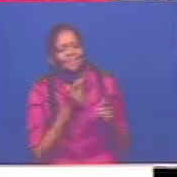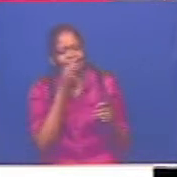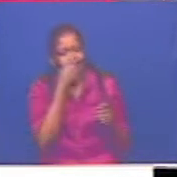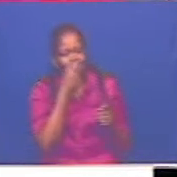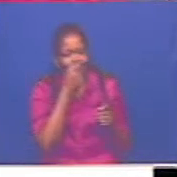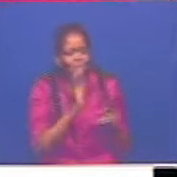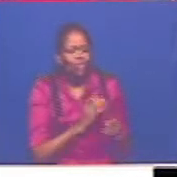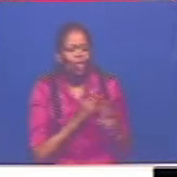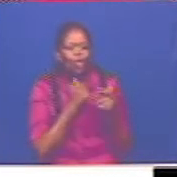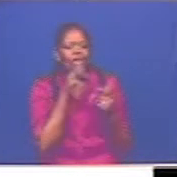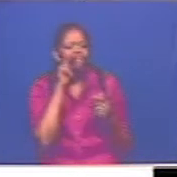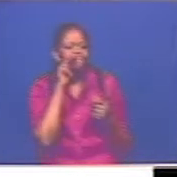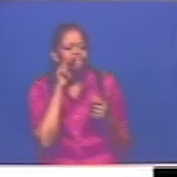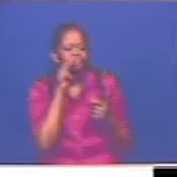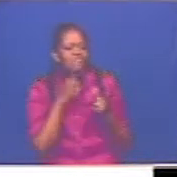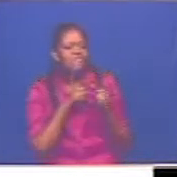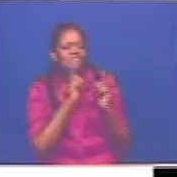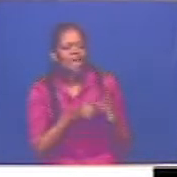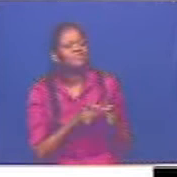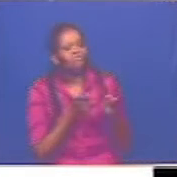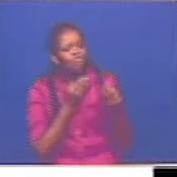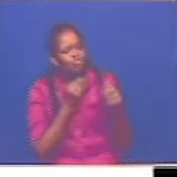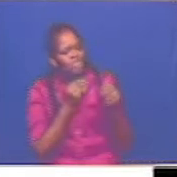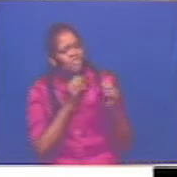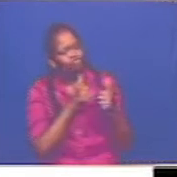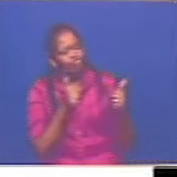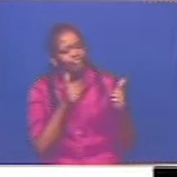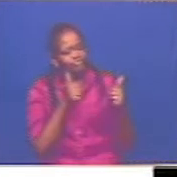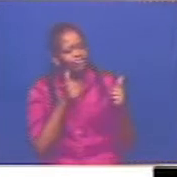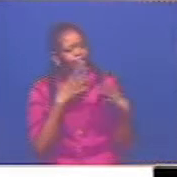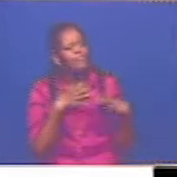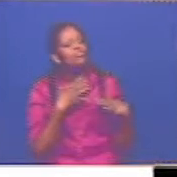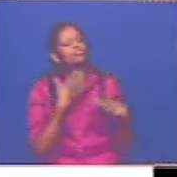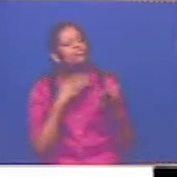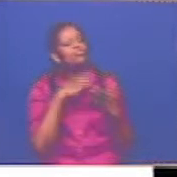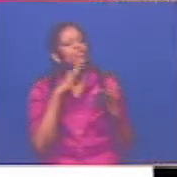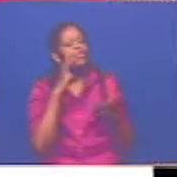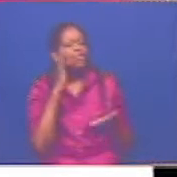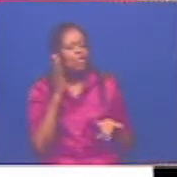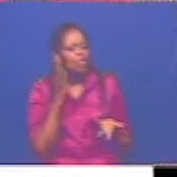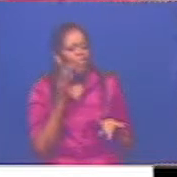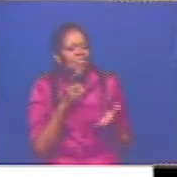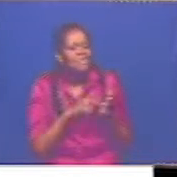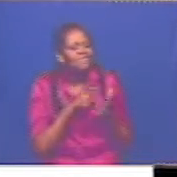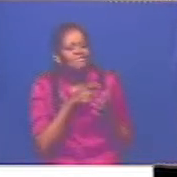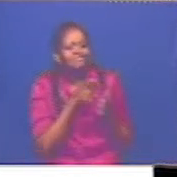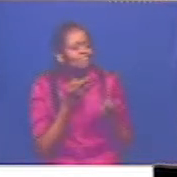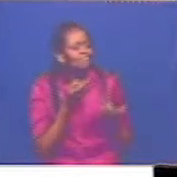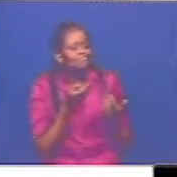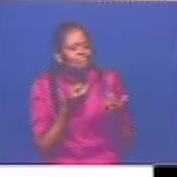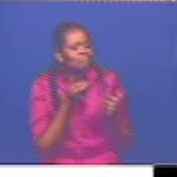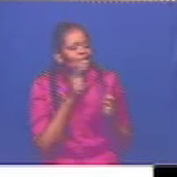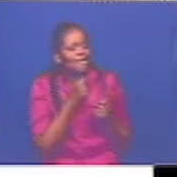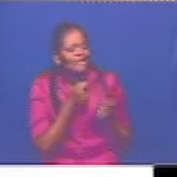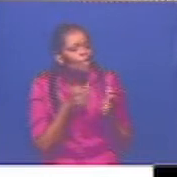or a lot of Nigerian stuff, then it must be that quality is good enough for the audiences to want more and more of it. So what is the same? Can we say the same about